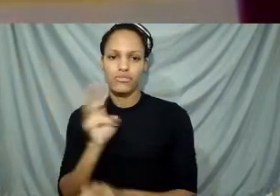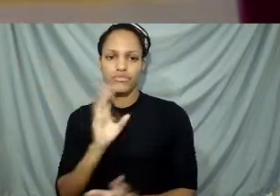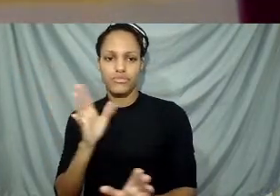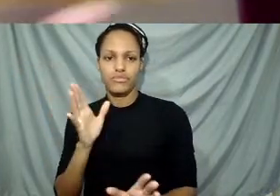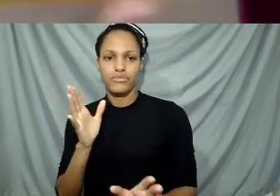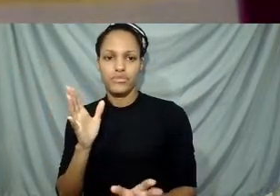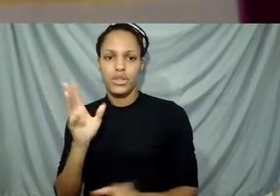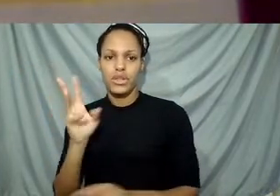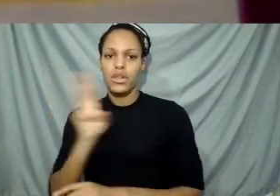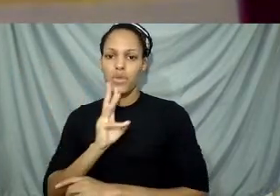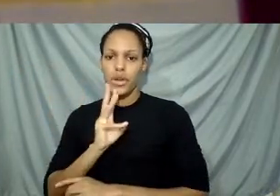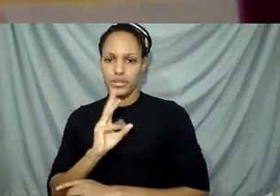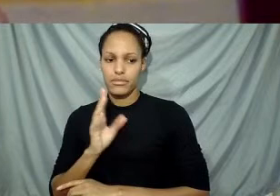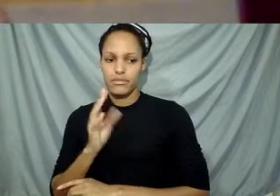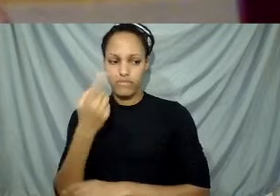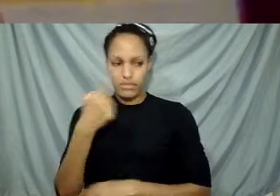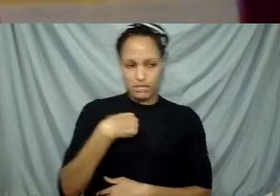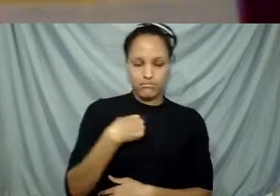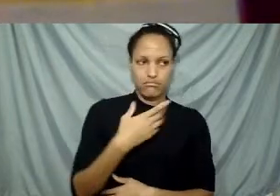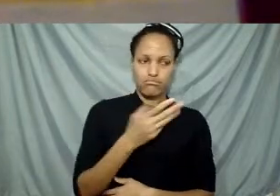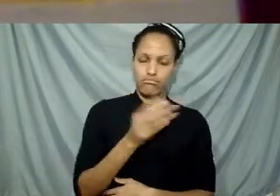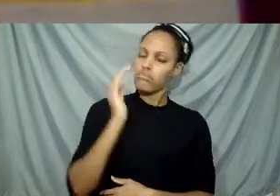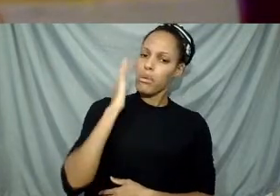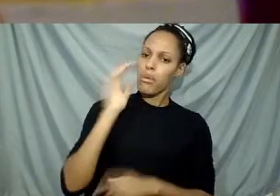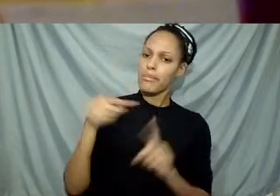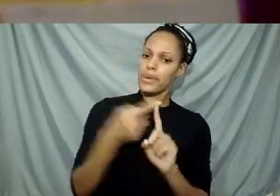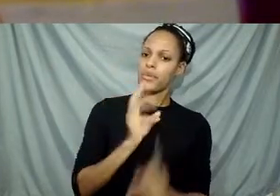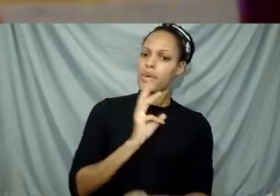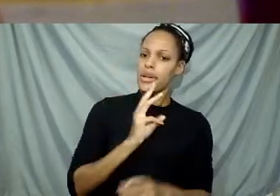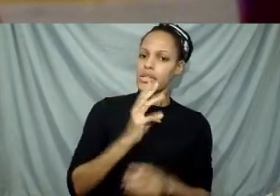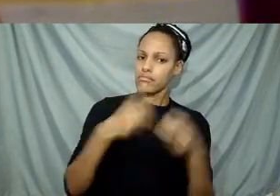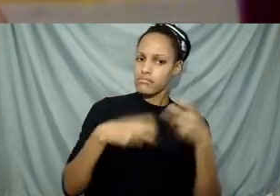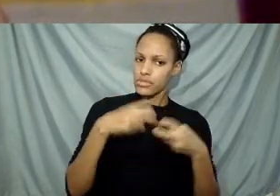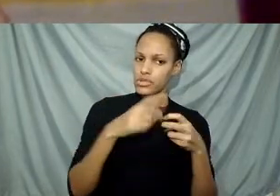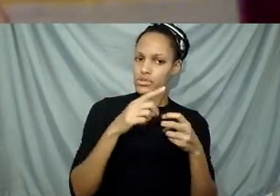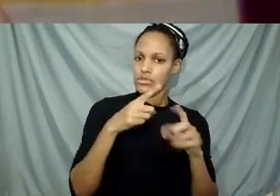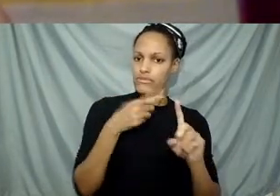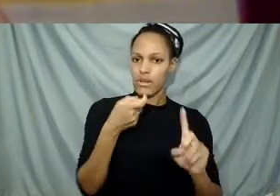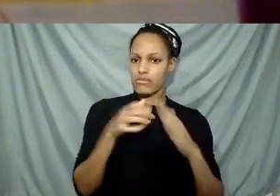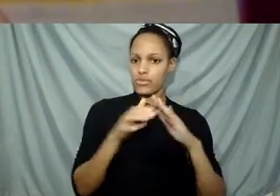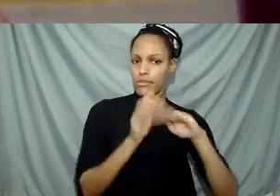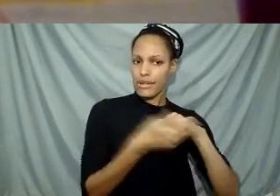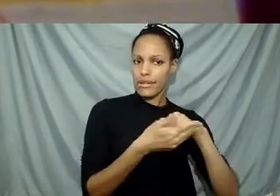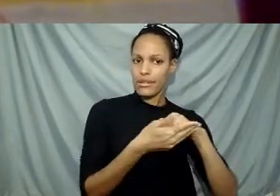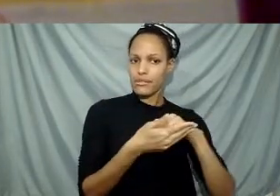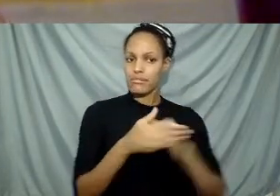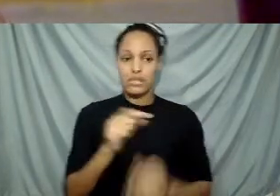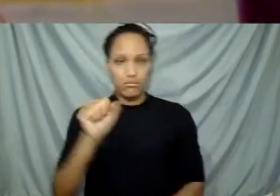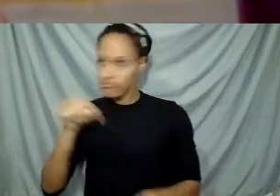know about water issues coming from Jamaica. So he's like, oh yes, yes, amazing. So what are you doing about it?